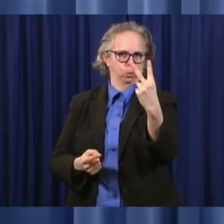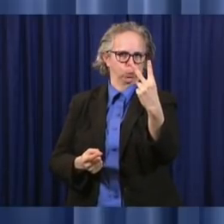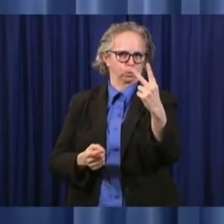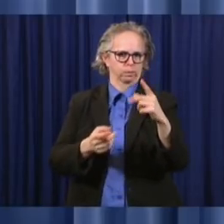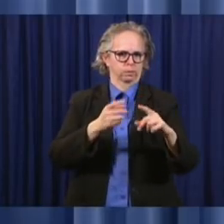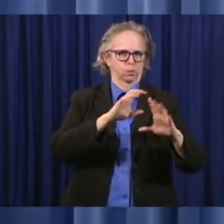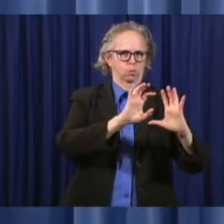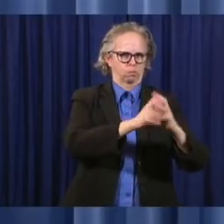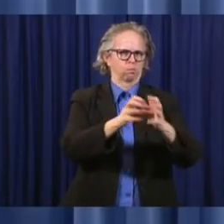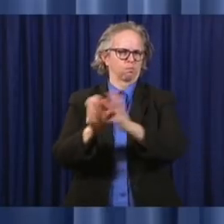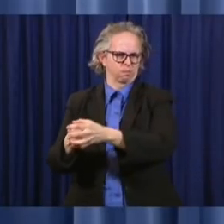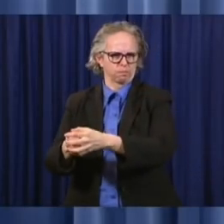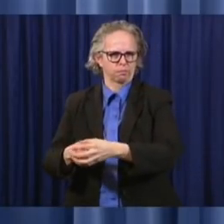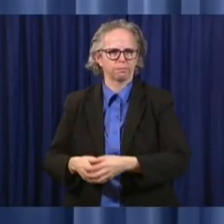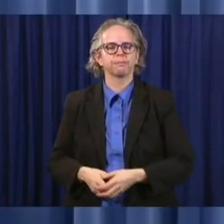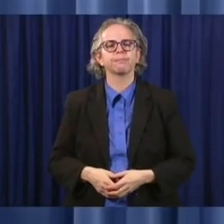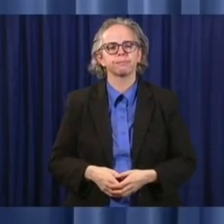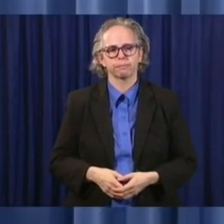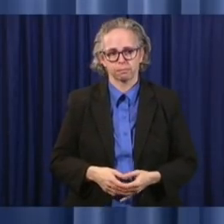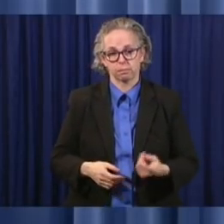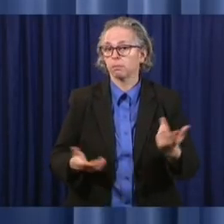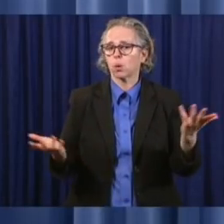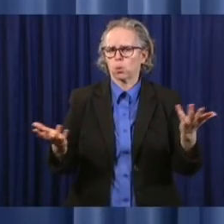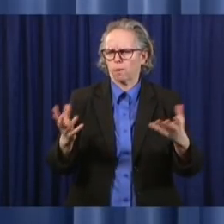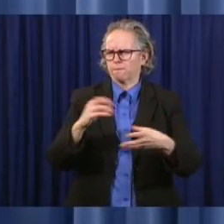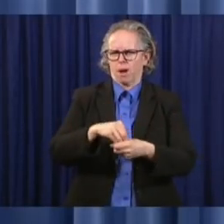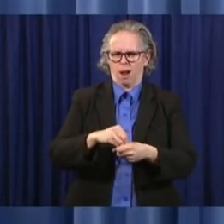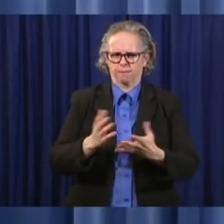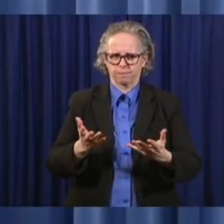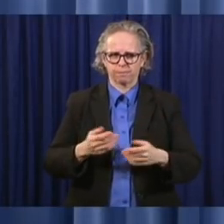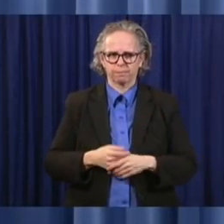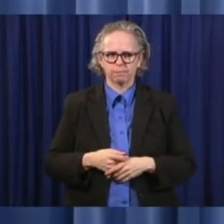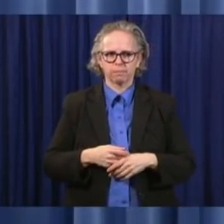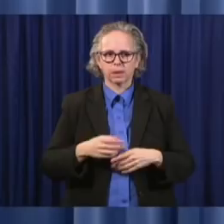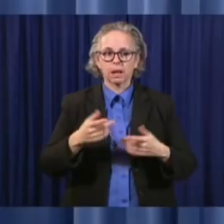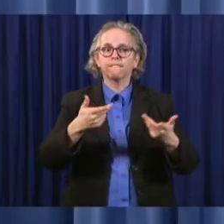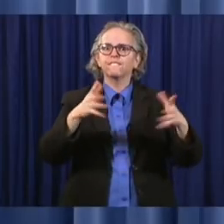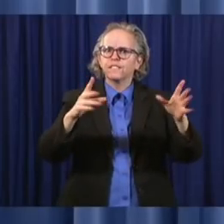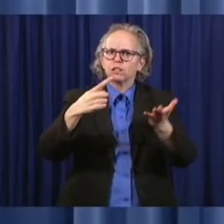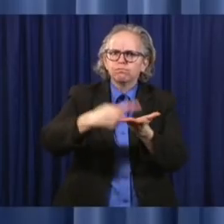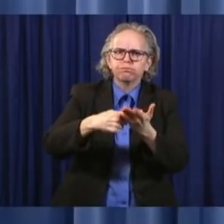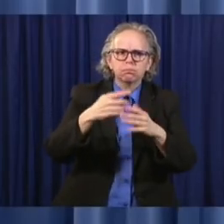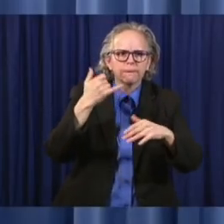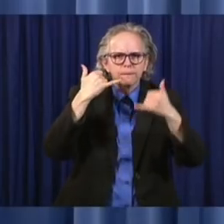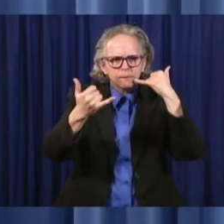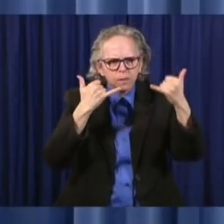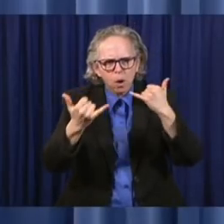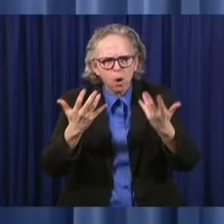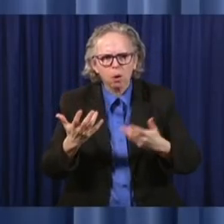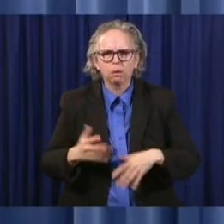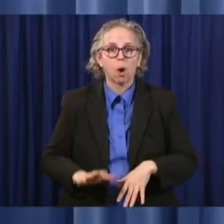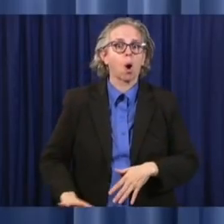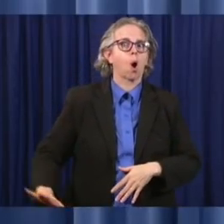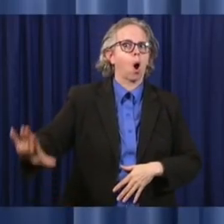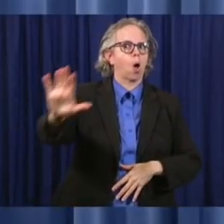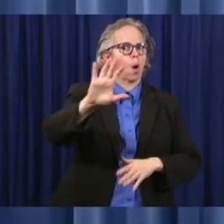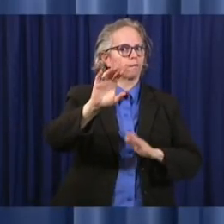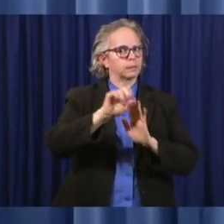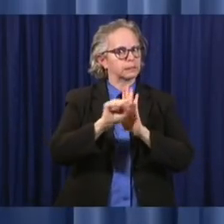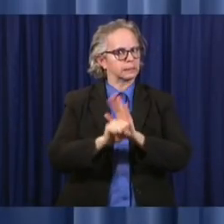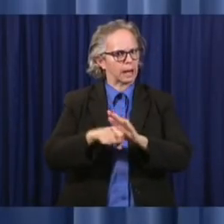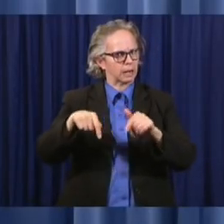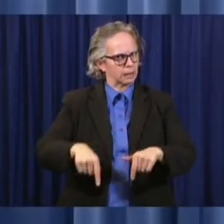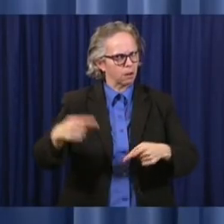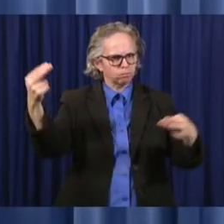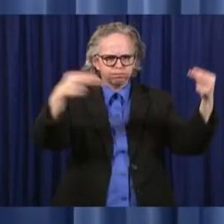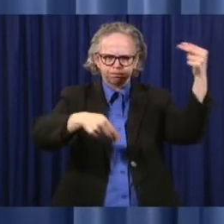met on the phone, people from all over Ohio who tried to come up with literally